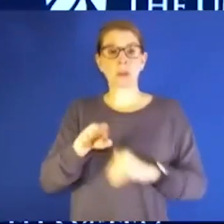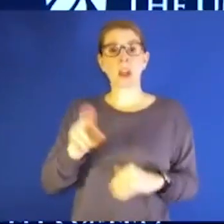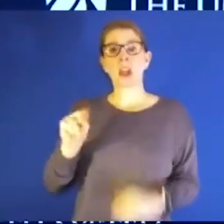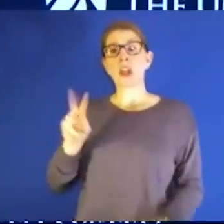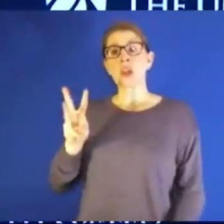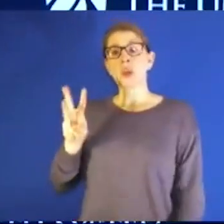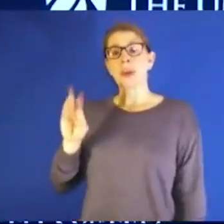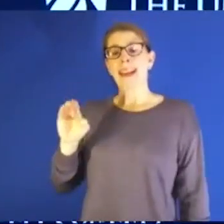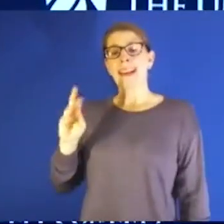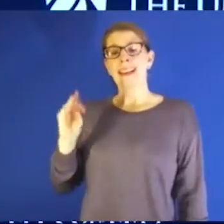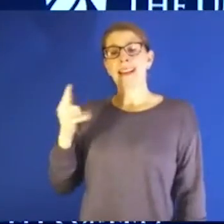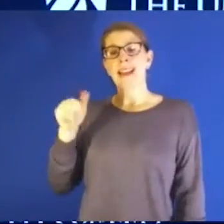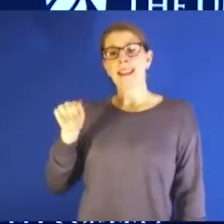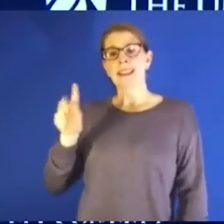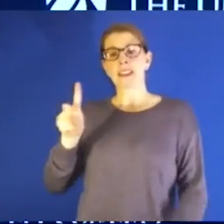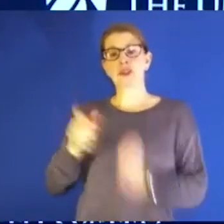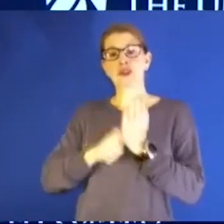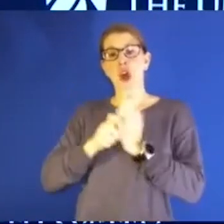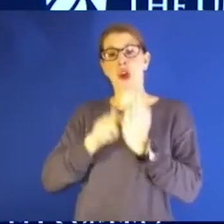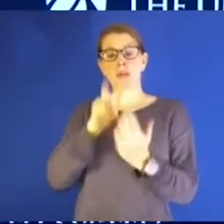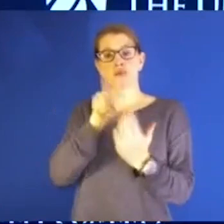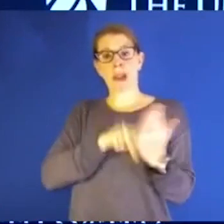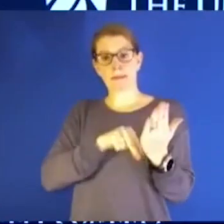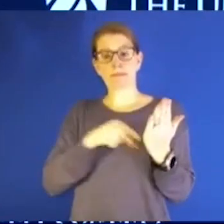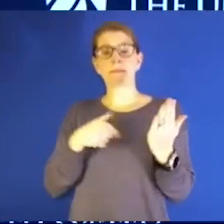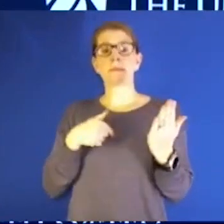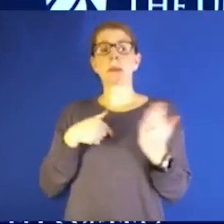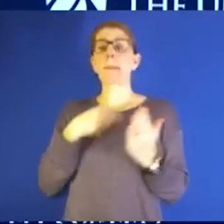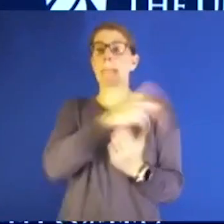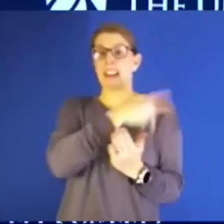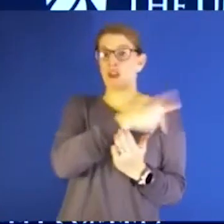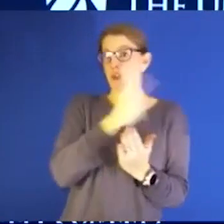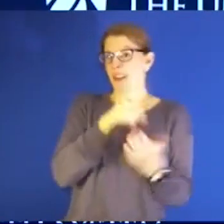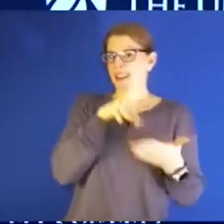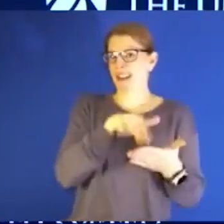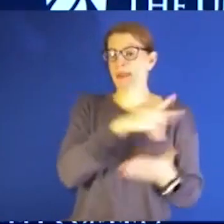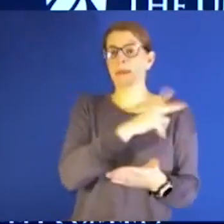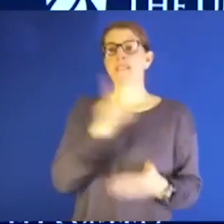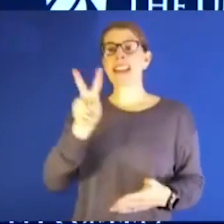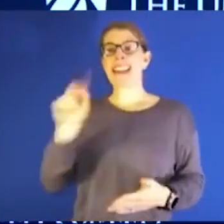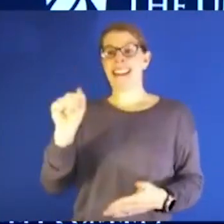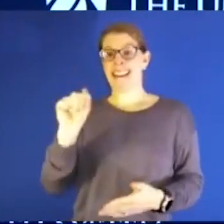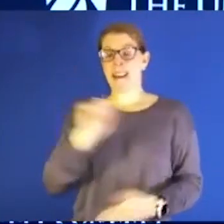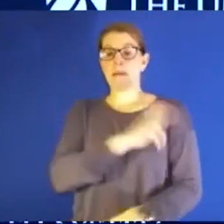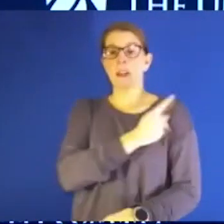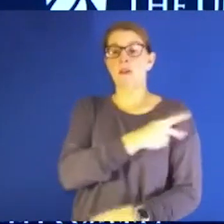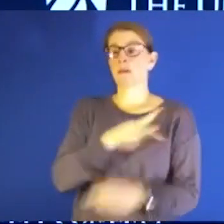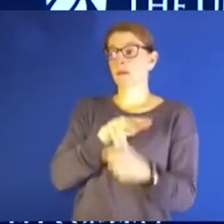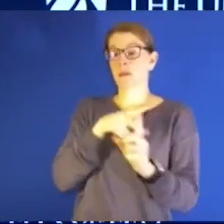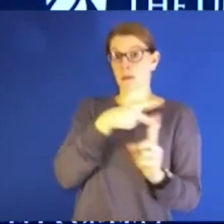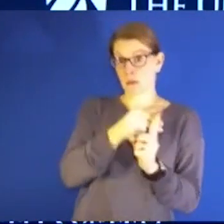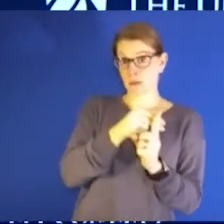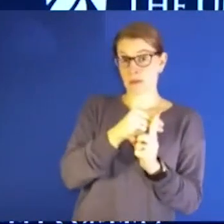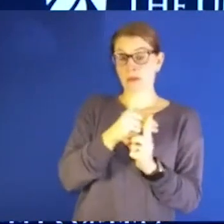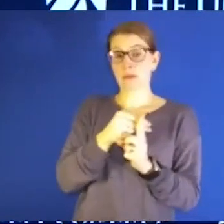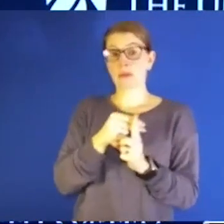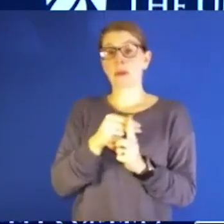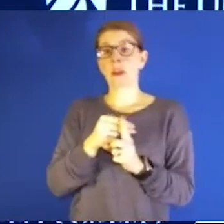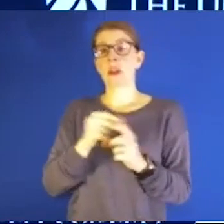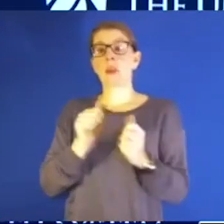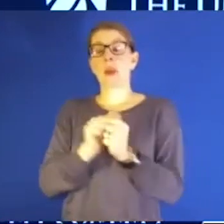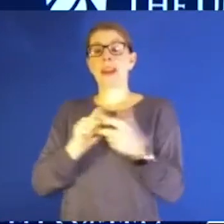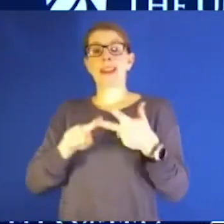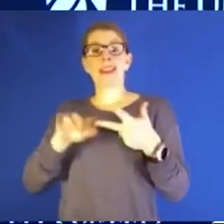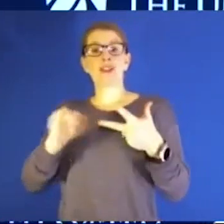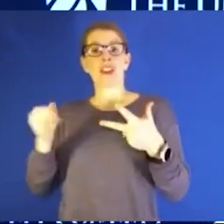study, Hawk, of patients who've had, VA patients who were vaccinated initially with the J&J vaccine, and whether or not they should